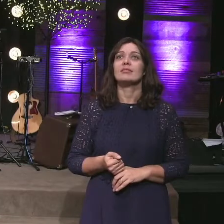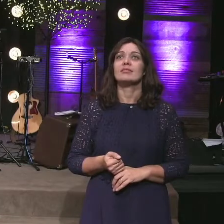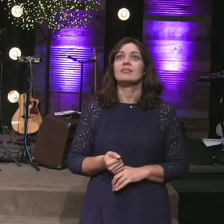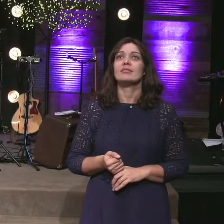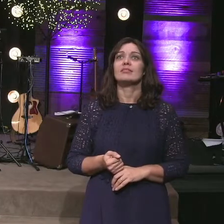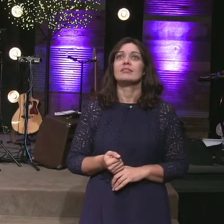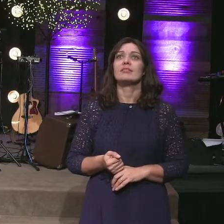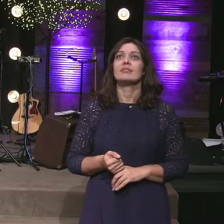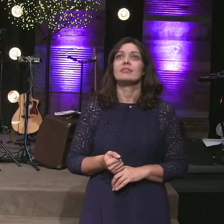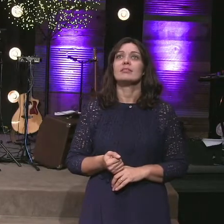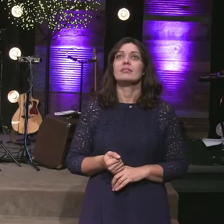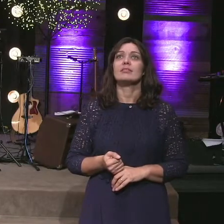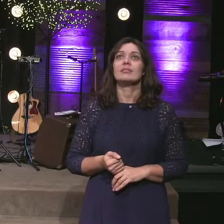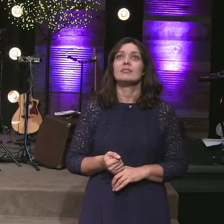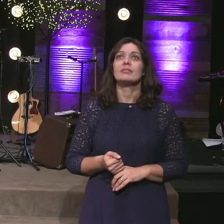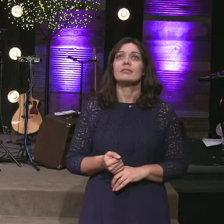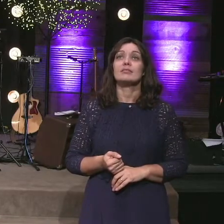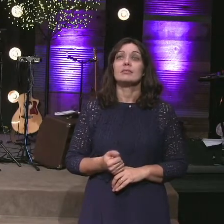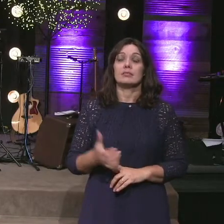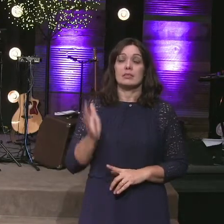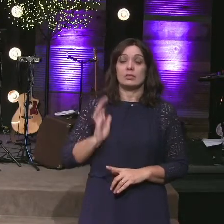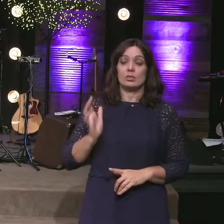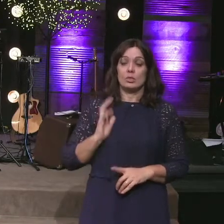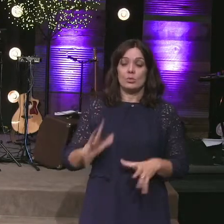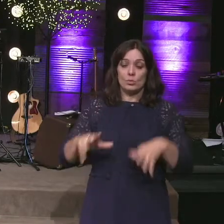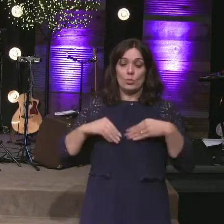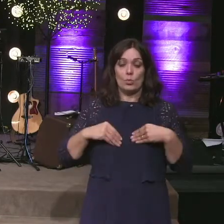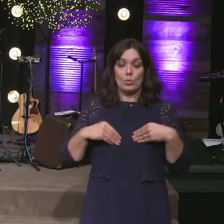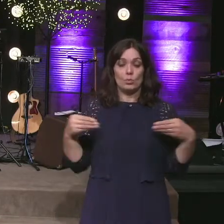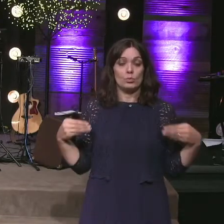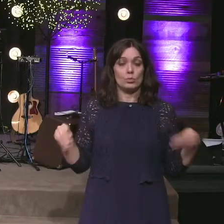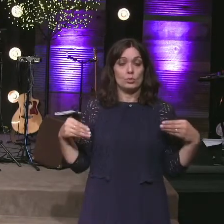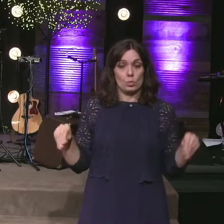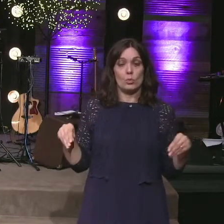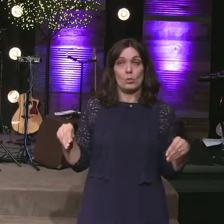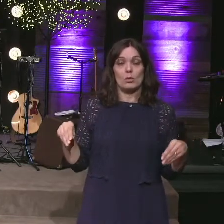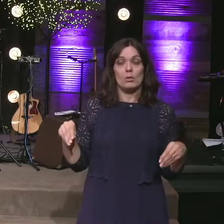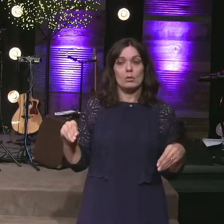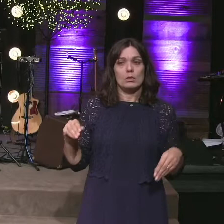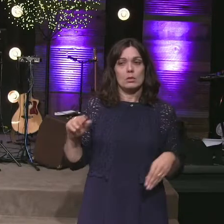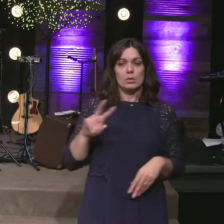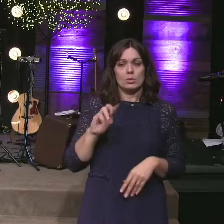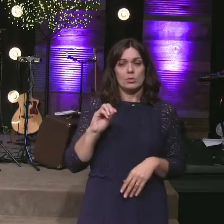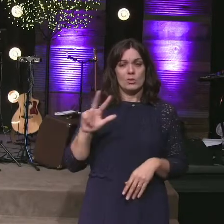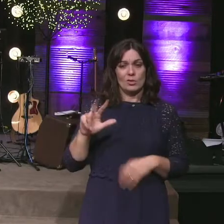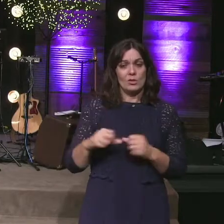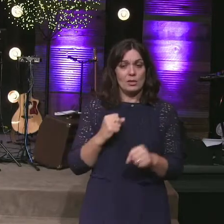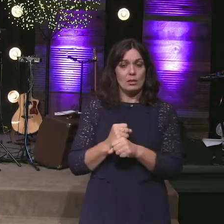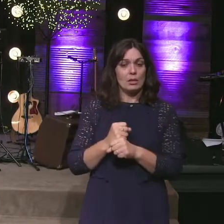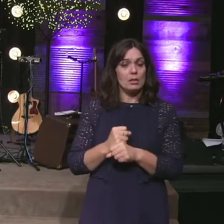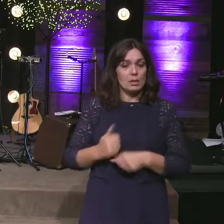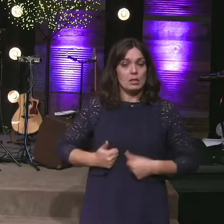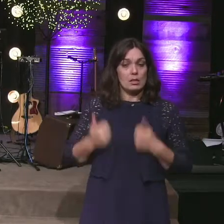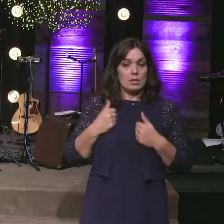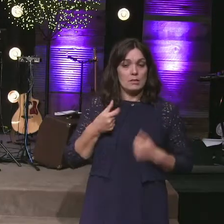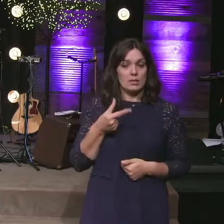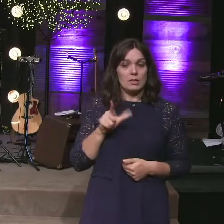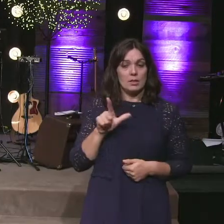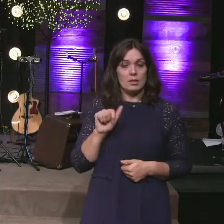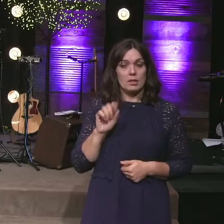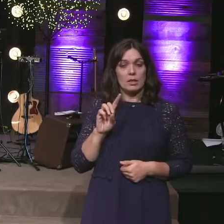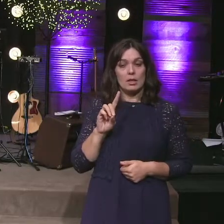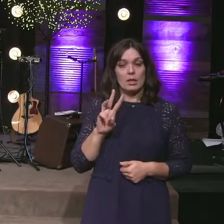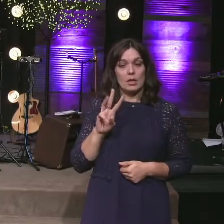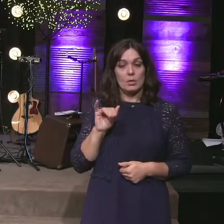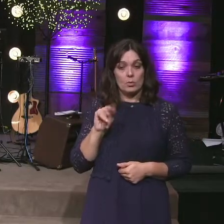I had a retail store. Back in 2003, we lived up in the Gladwin area, and I had a little, I worked as an